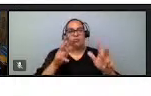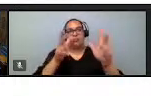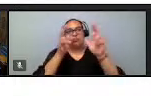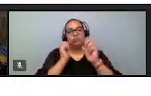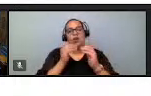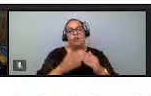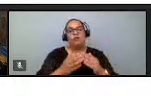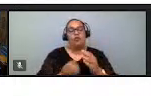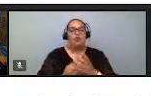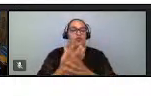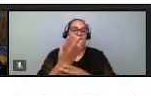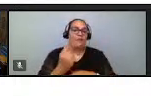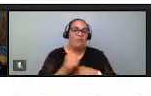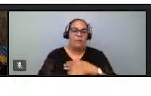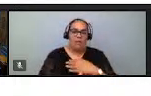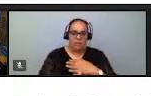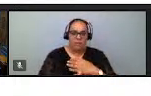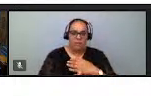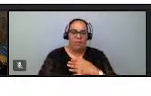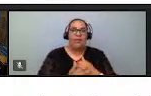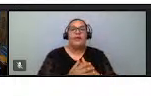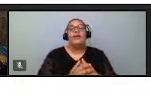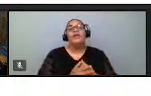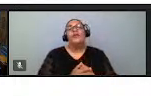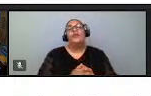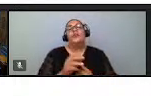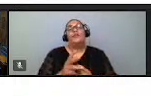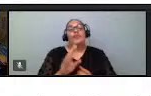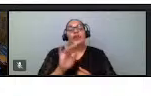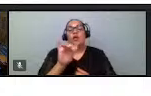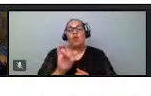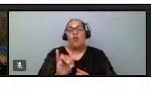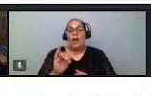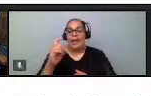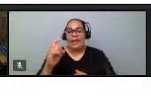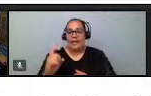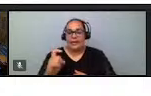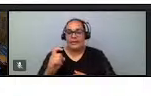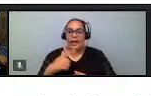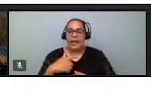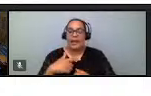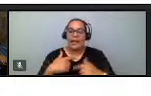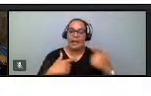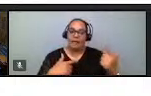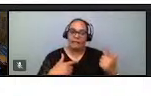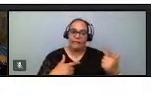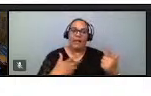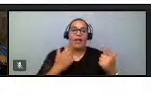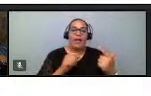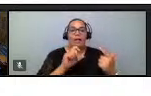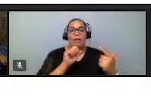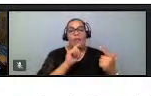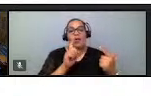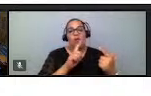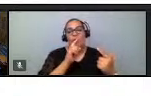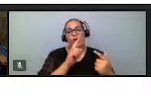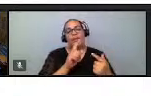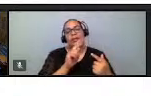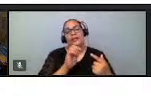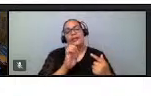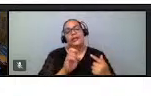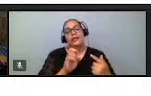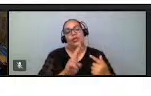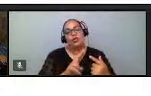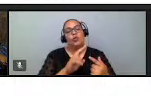cargo growth per month on the Y AIS on the left you have what we call teus